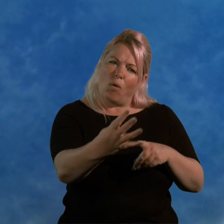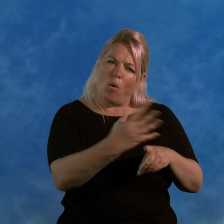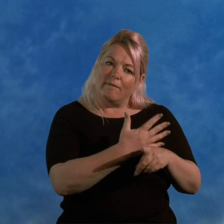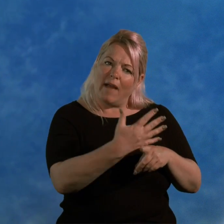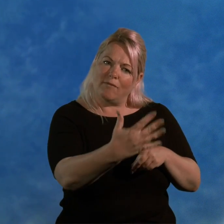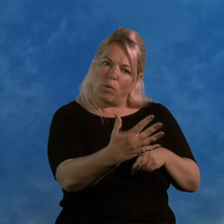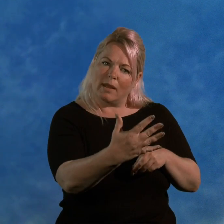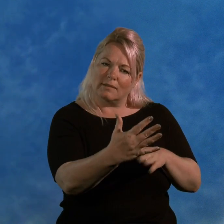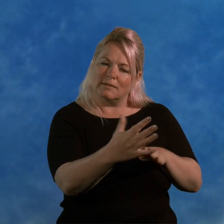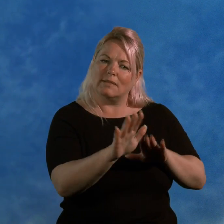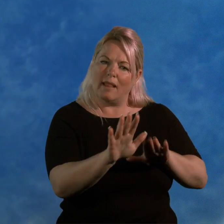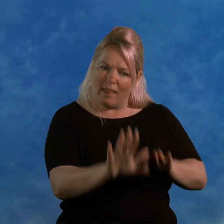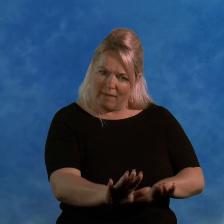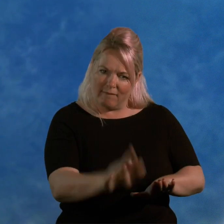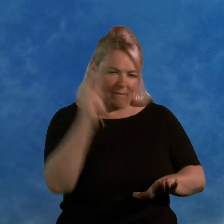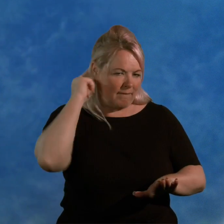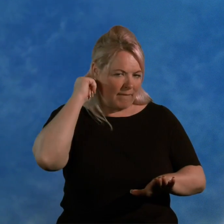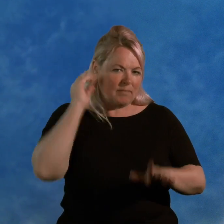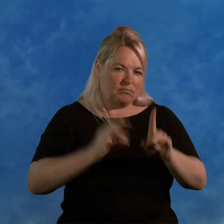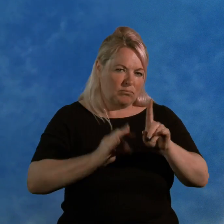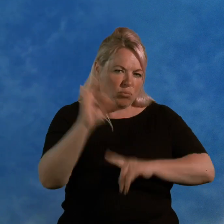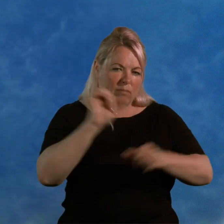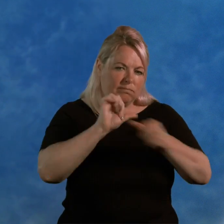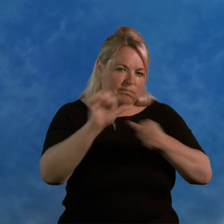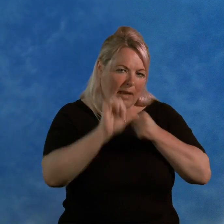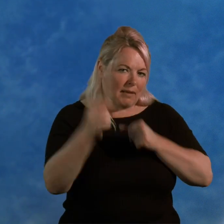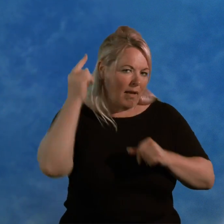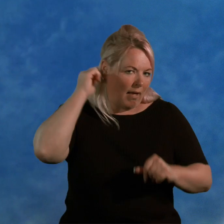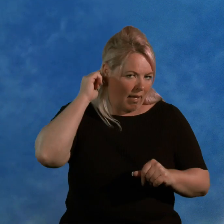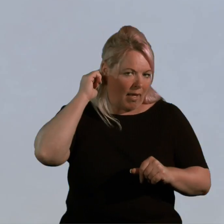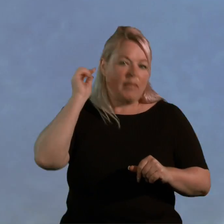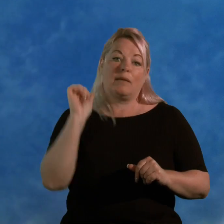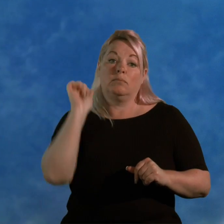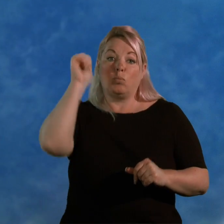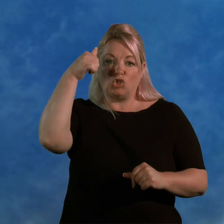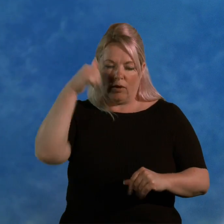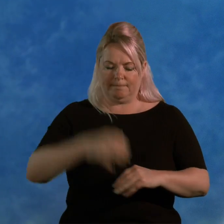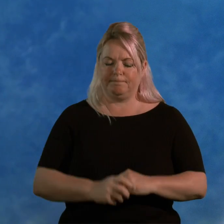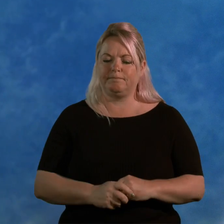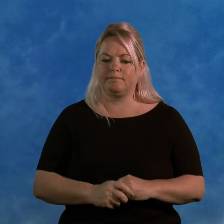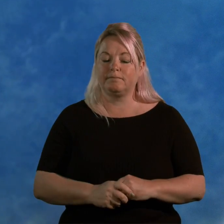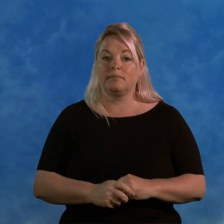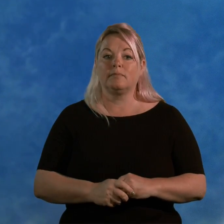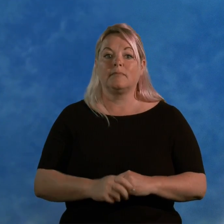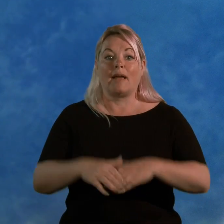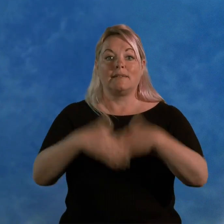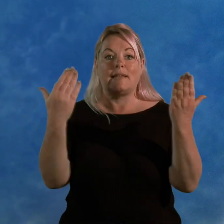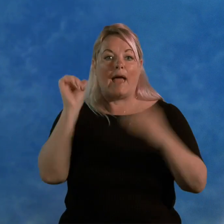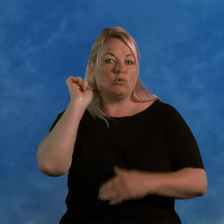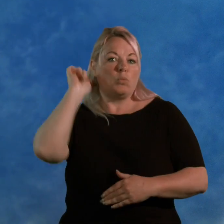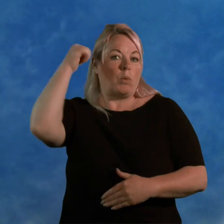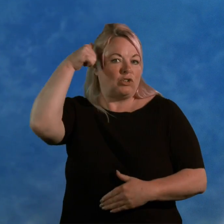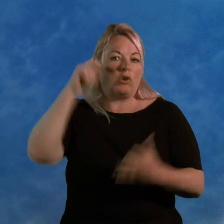weeks to let everything settle down and heal up before I was turned on. Anyway, the day of the turn on was at the beginning